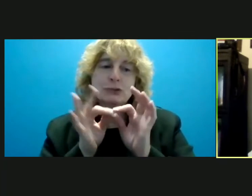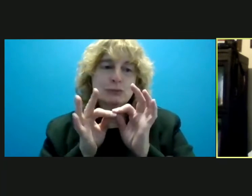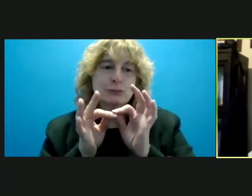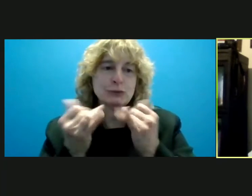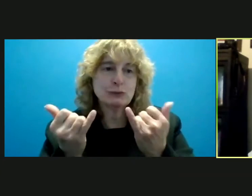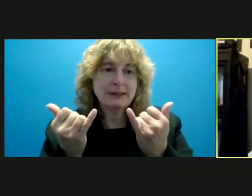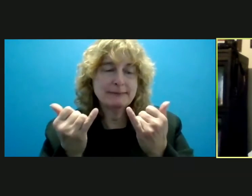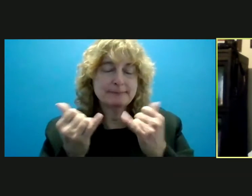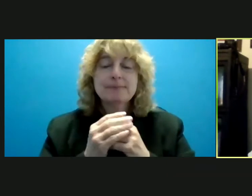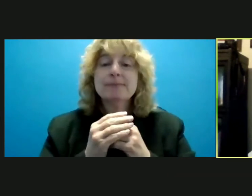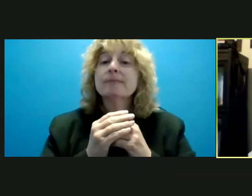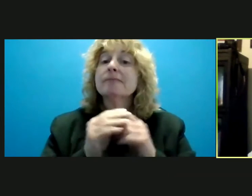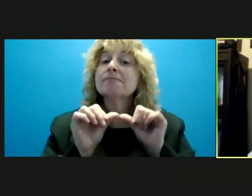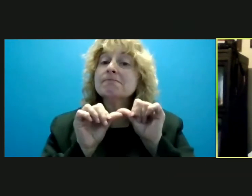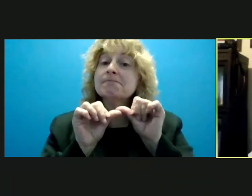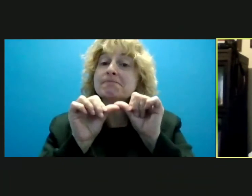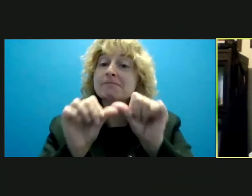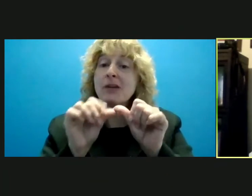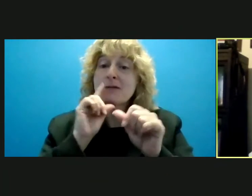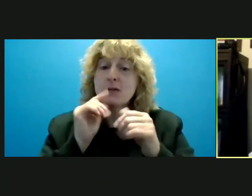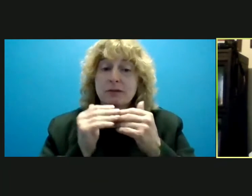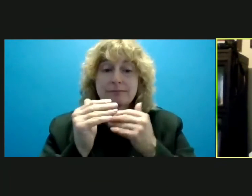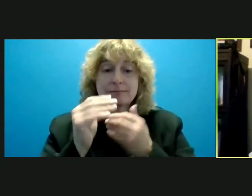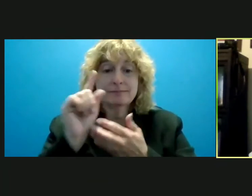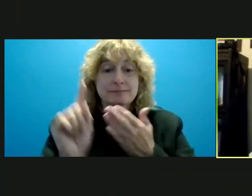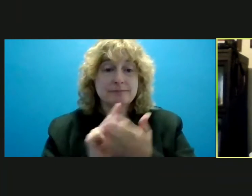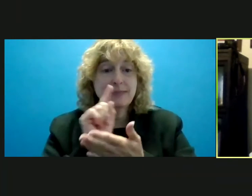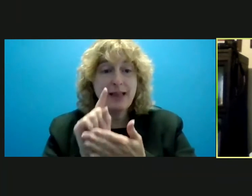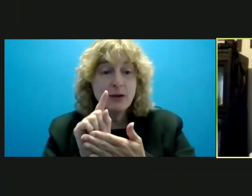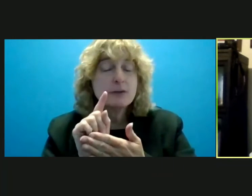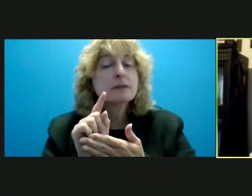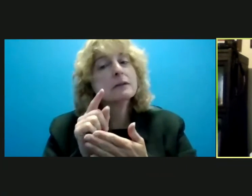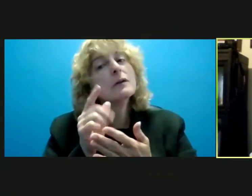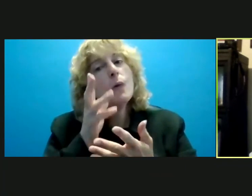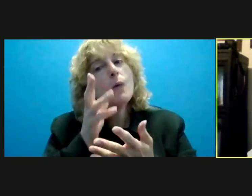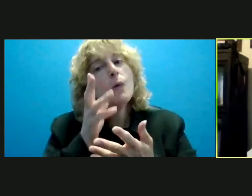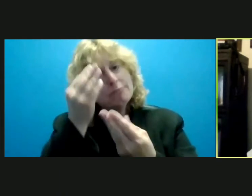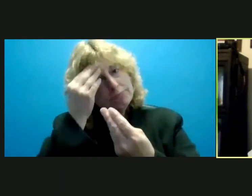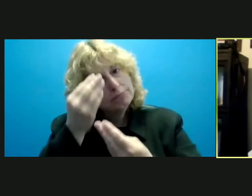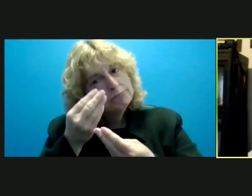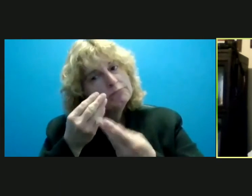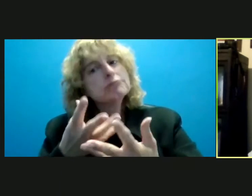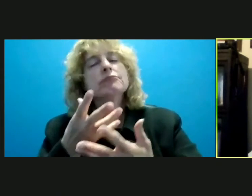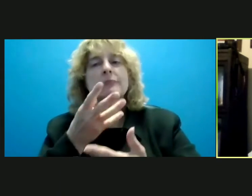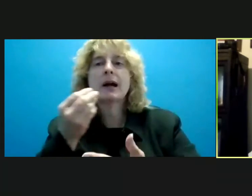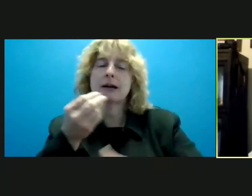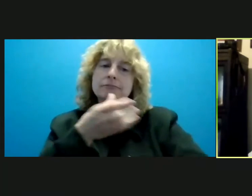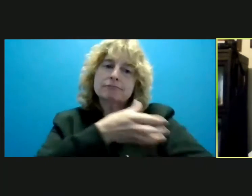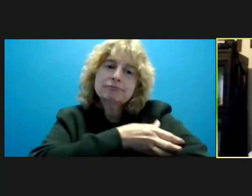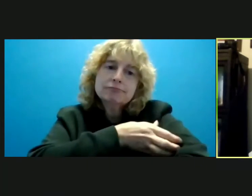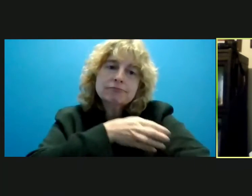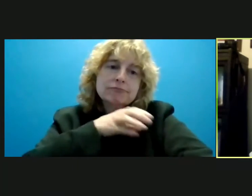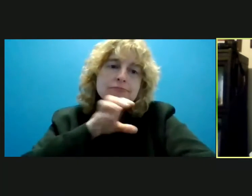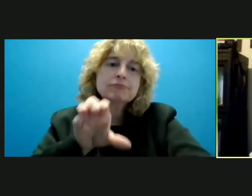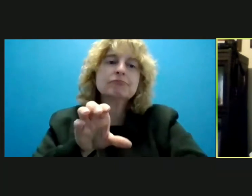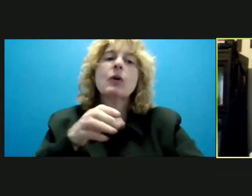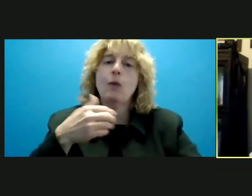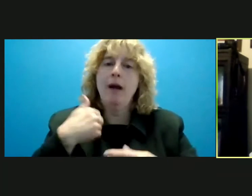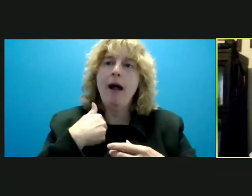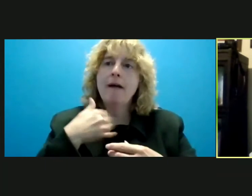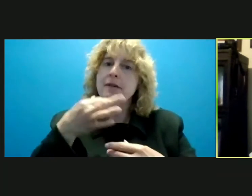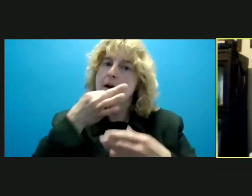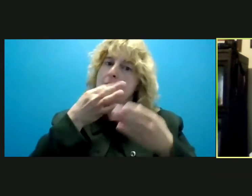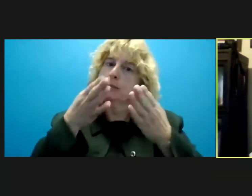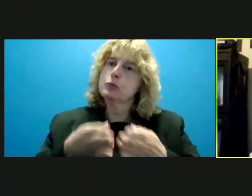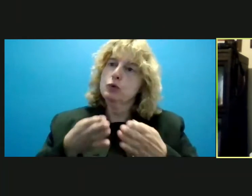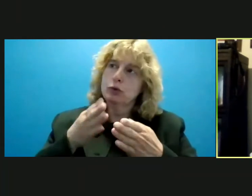for the next 60 minutes so that you can stay informed and be empowered. We have a collection of experts to share their